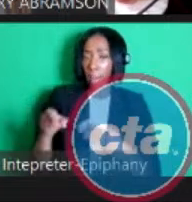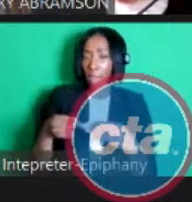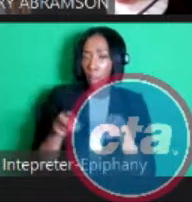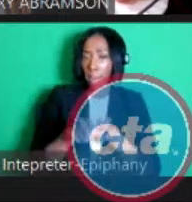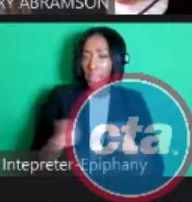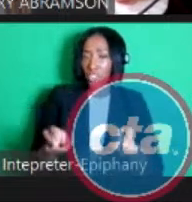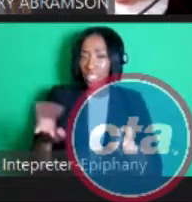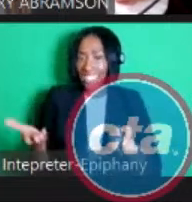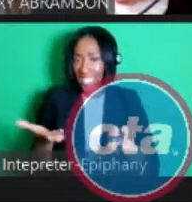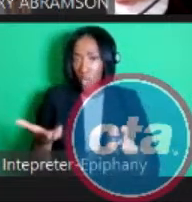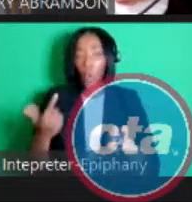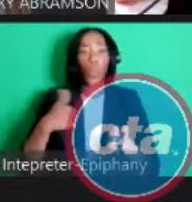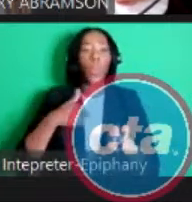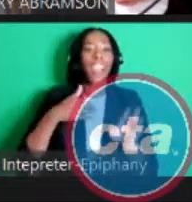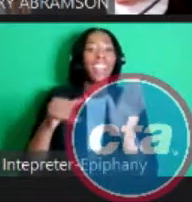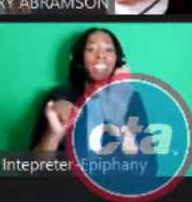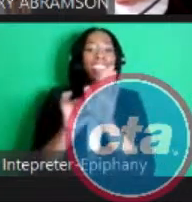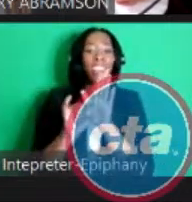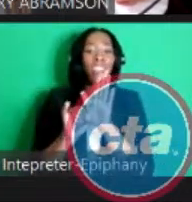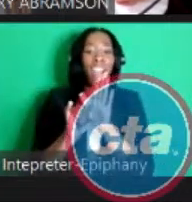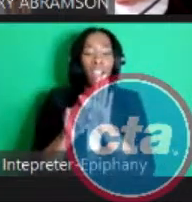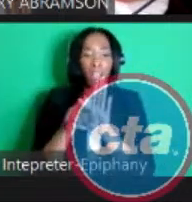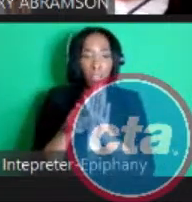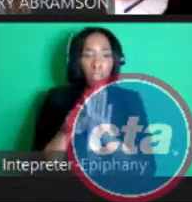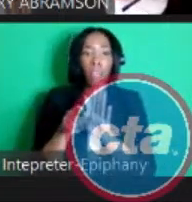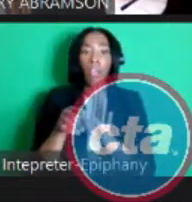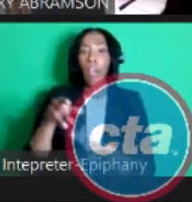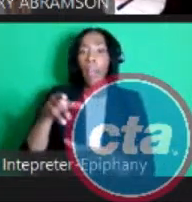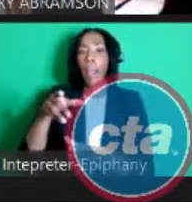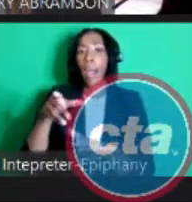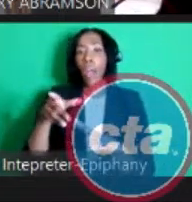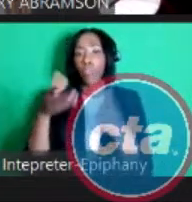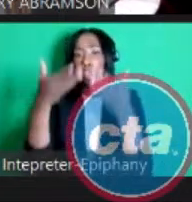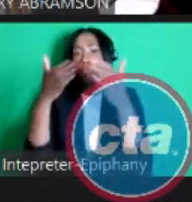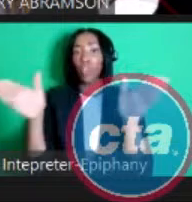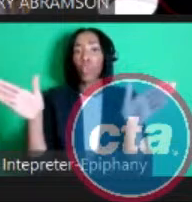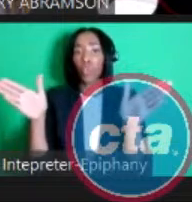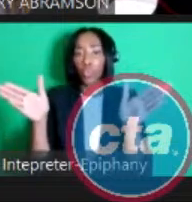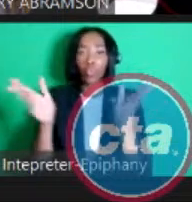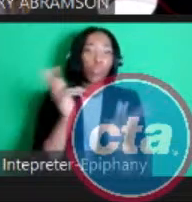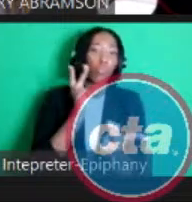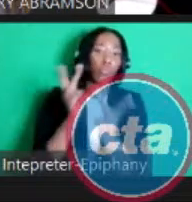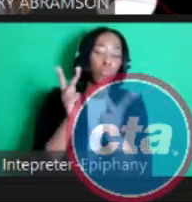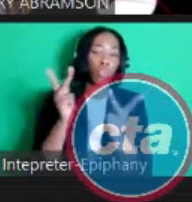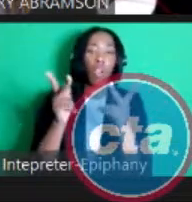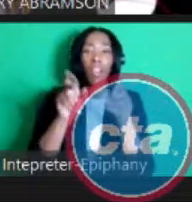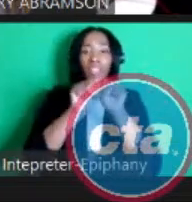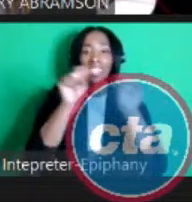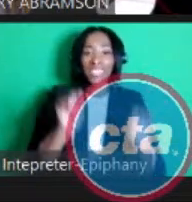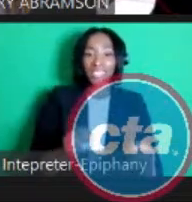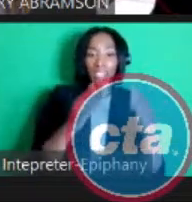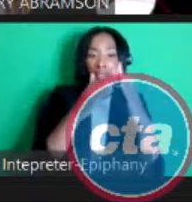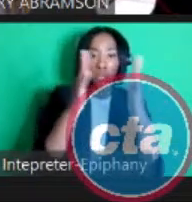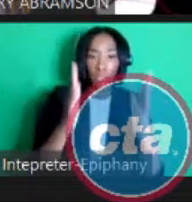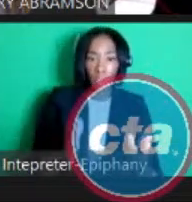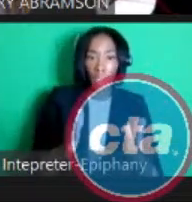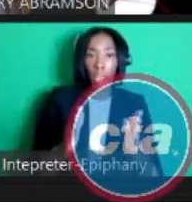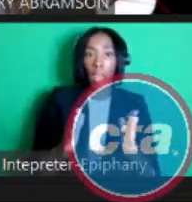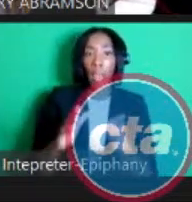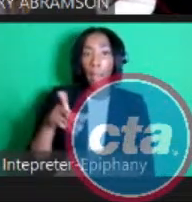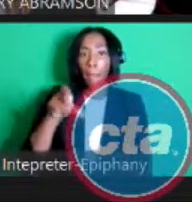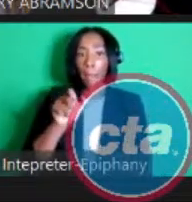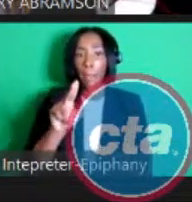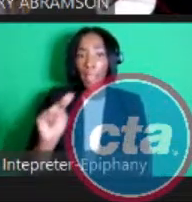we identified those. This is a plan view of the station house at the bottom, or plan south, and the